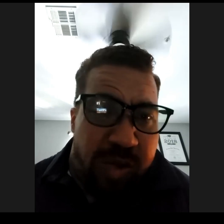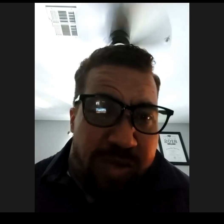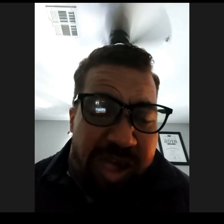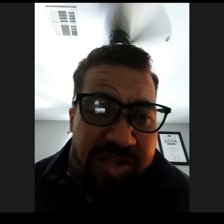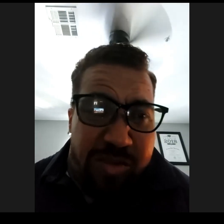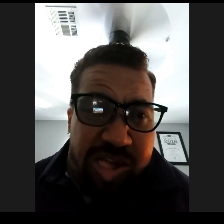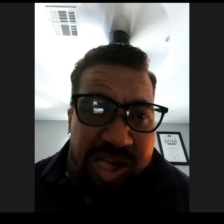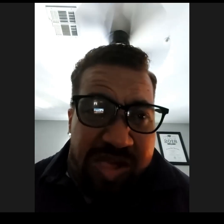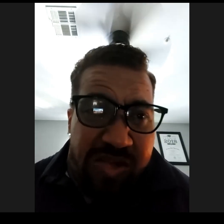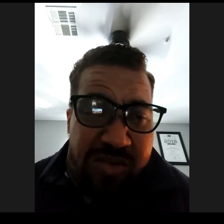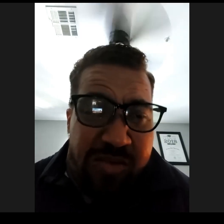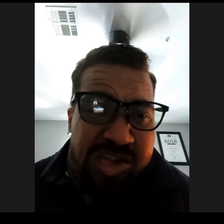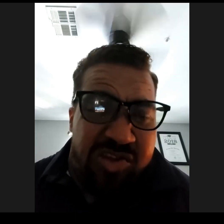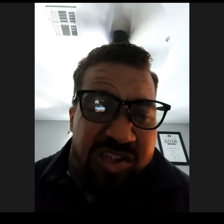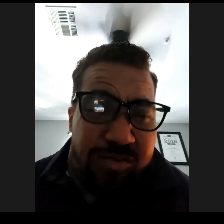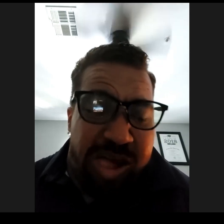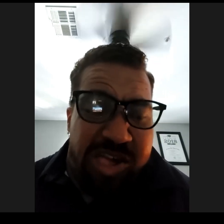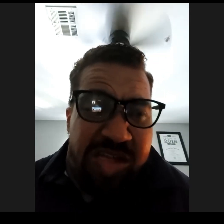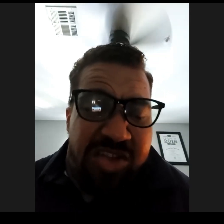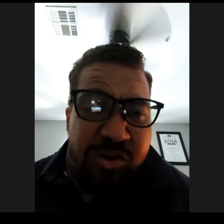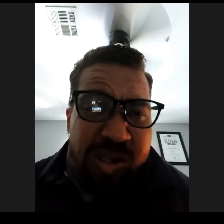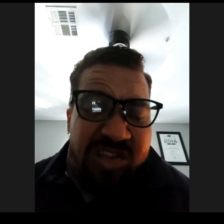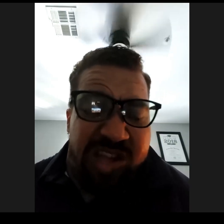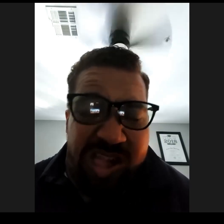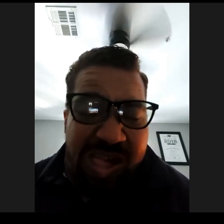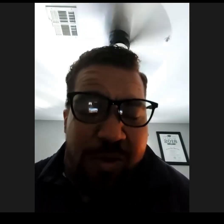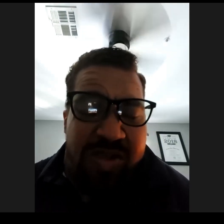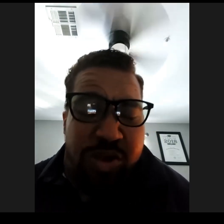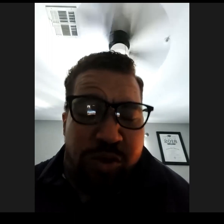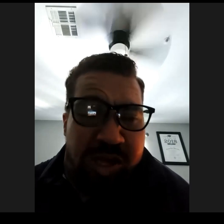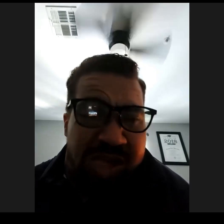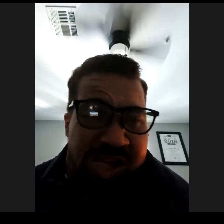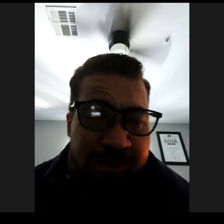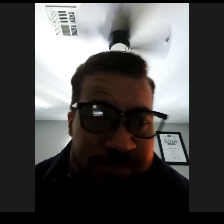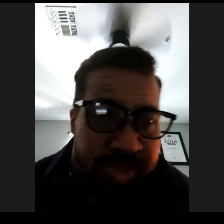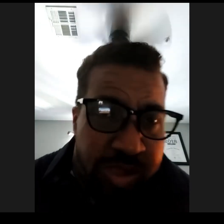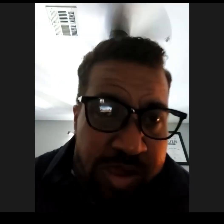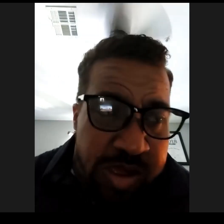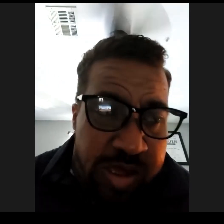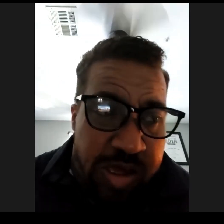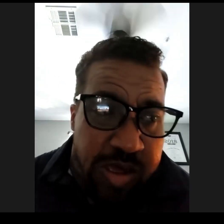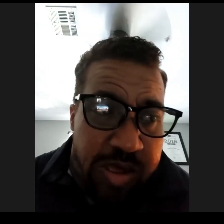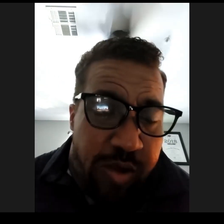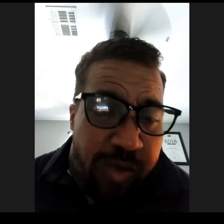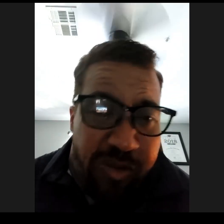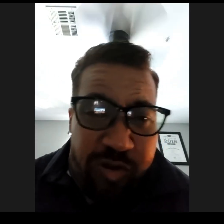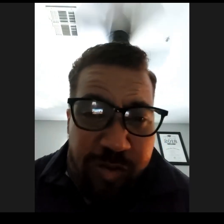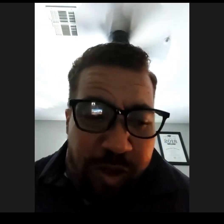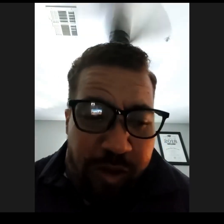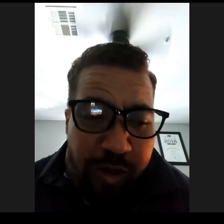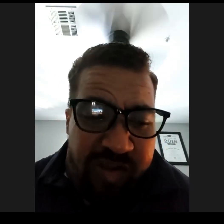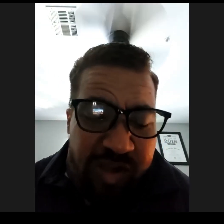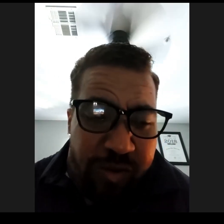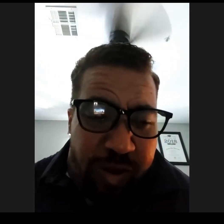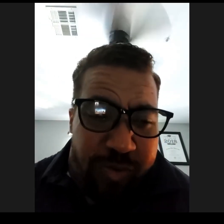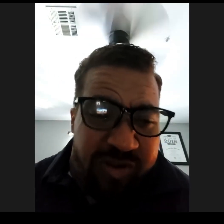starting way back in the beginning, and like me just making that choice to get out in the community. I learned about